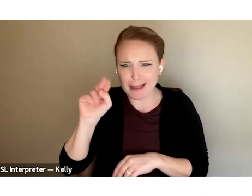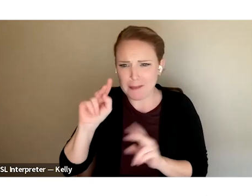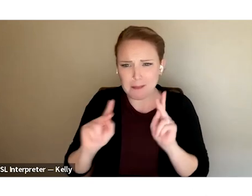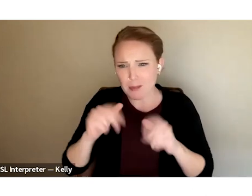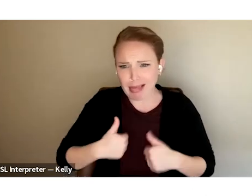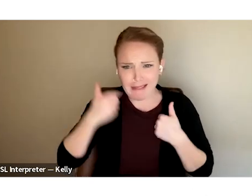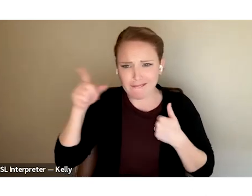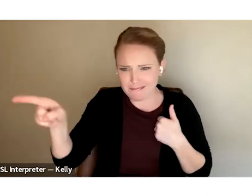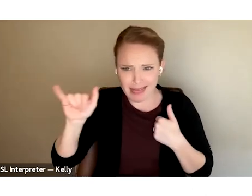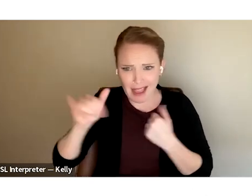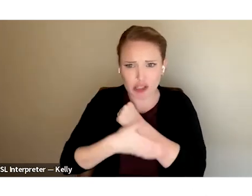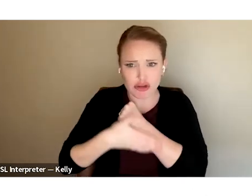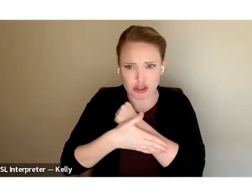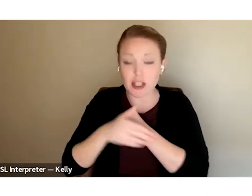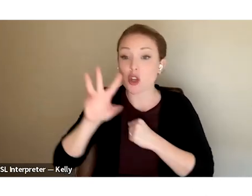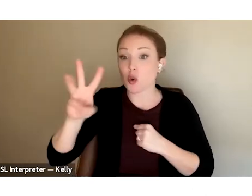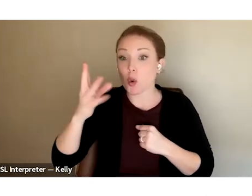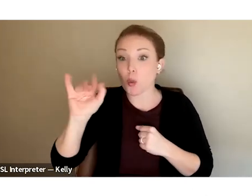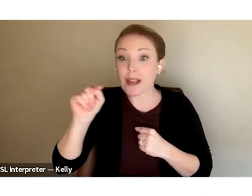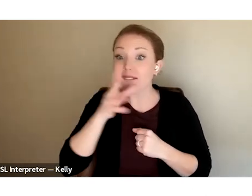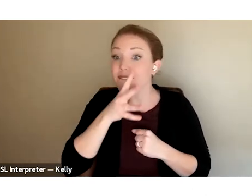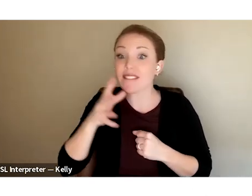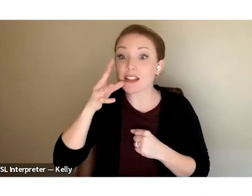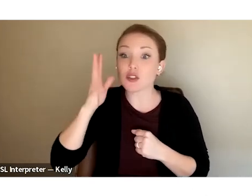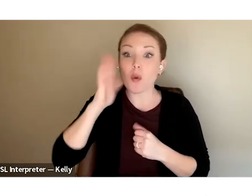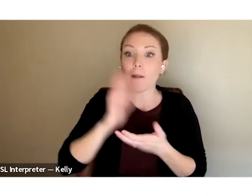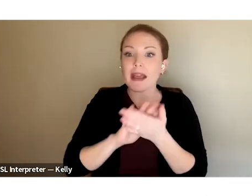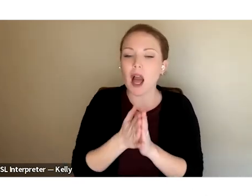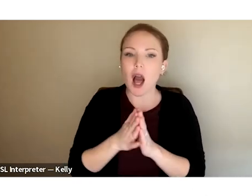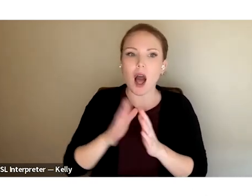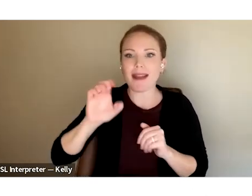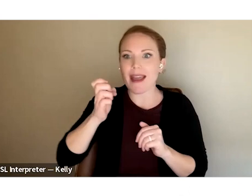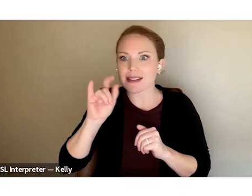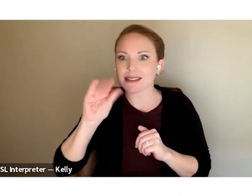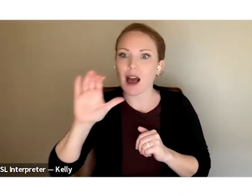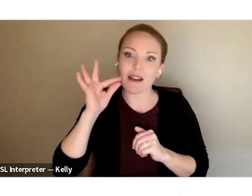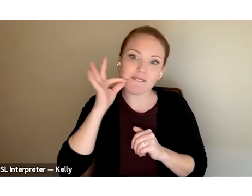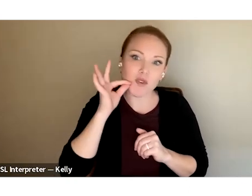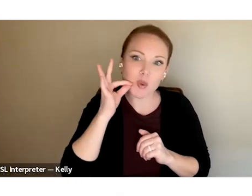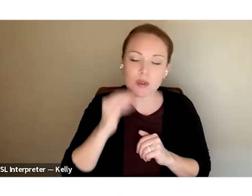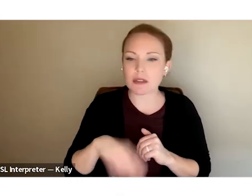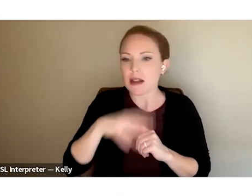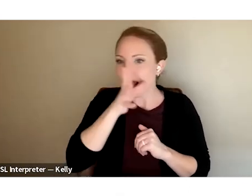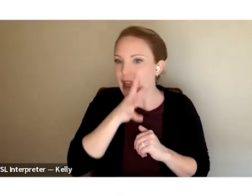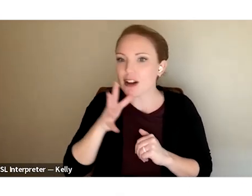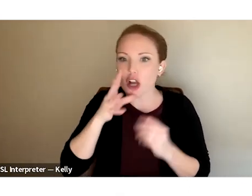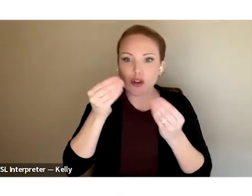and turn them into exotic fruit agricultural land for exportation, mostly to